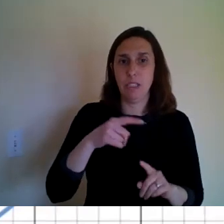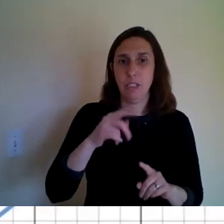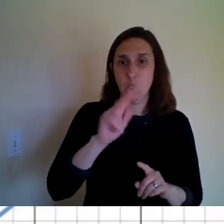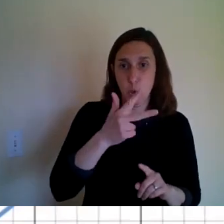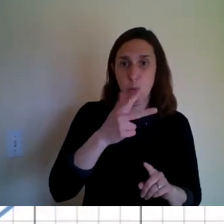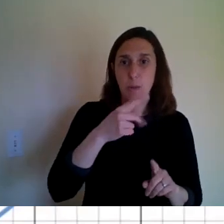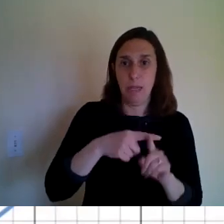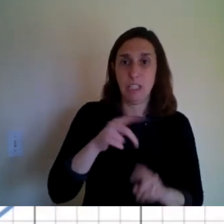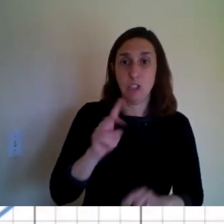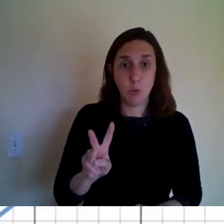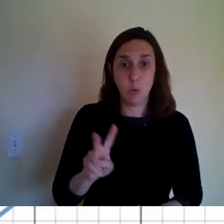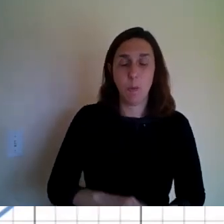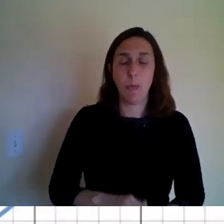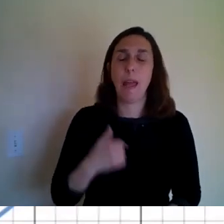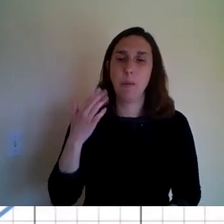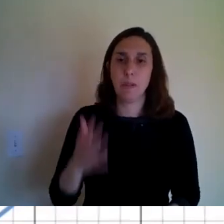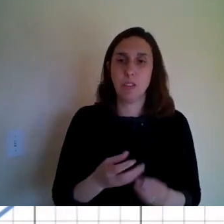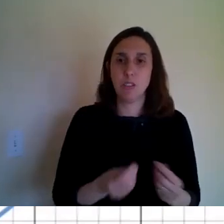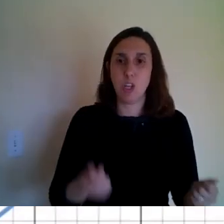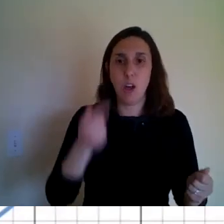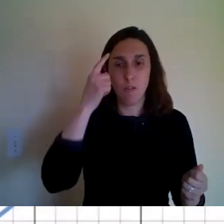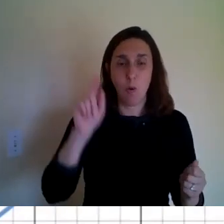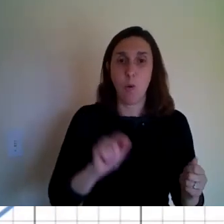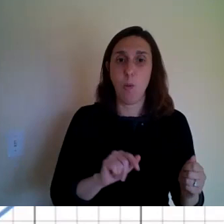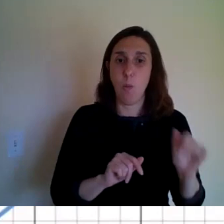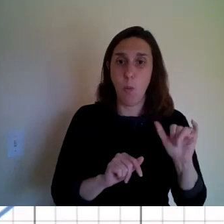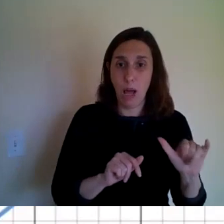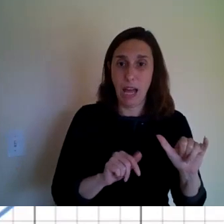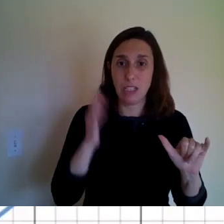I'm going to solve for y, so I'm going to subtract 2 from each side.